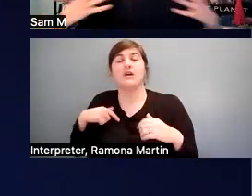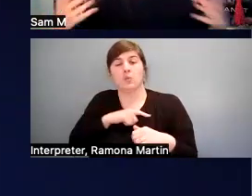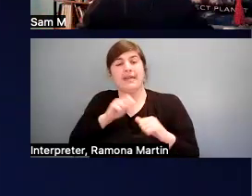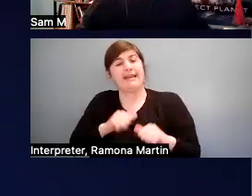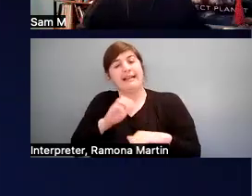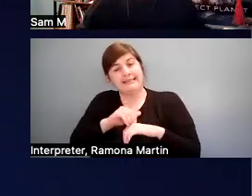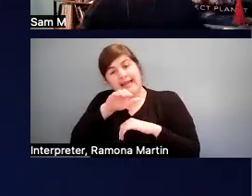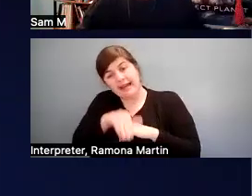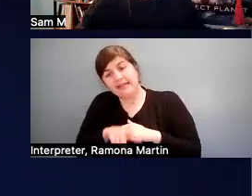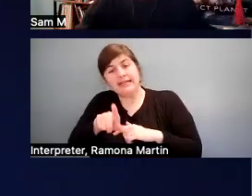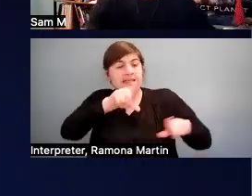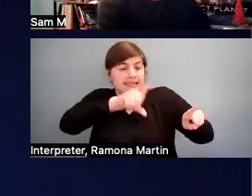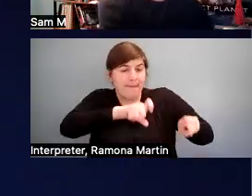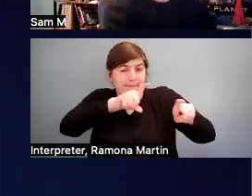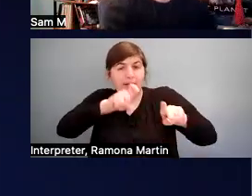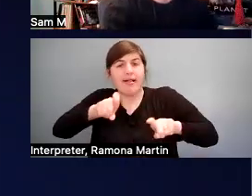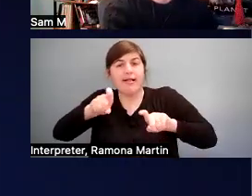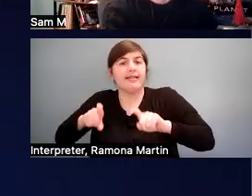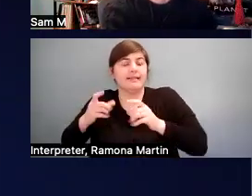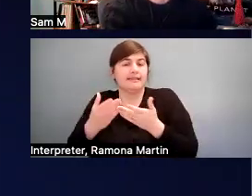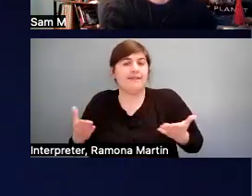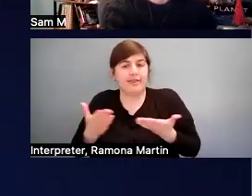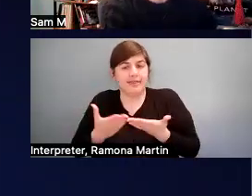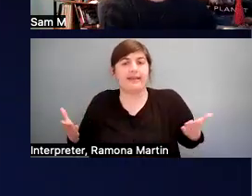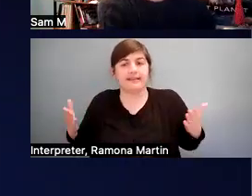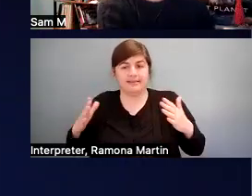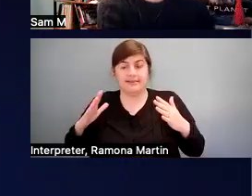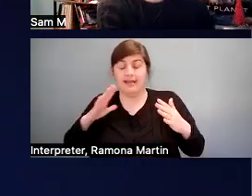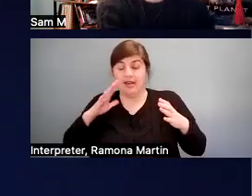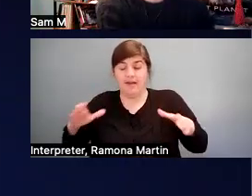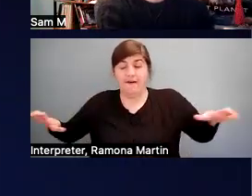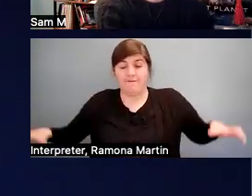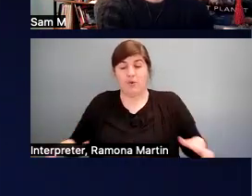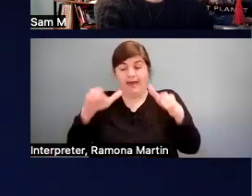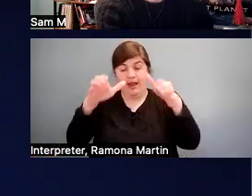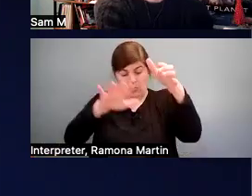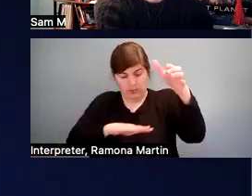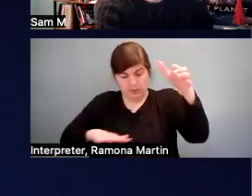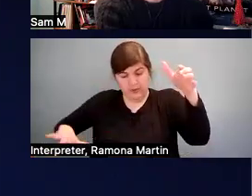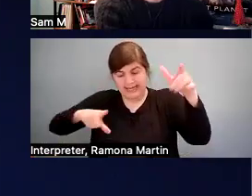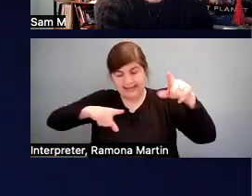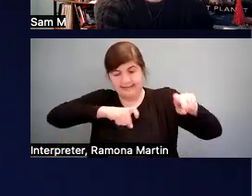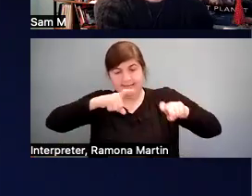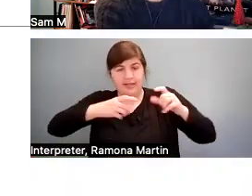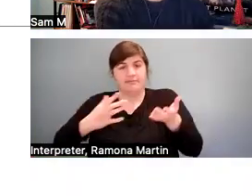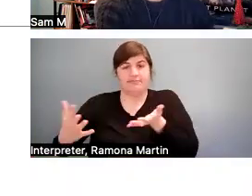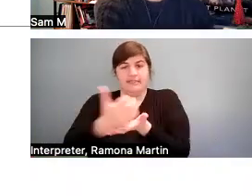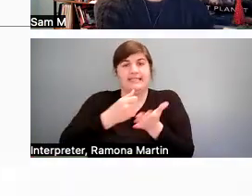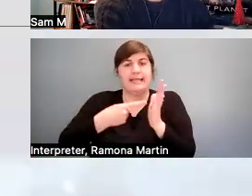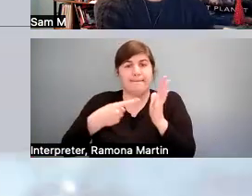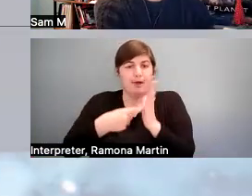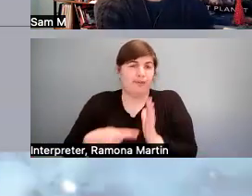basically sample things down at the bottom of a volcano, which is very, very cool.